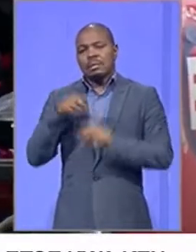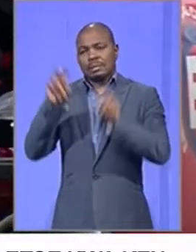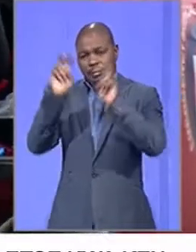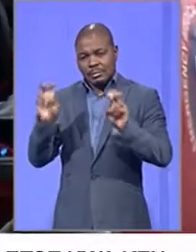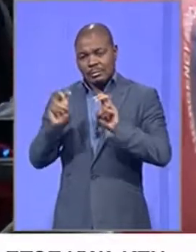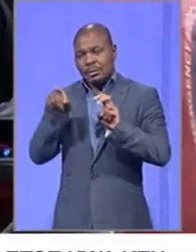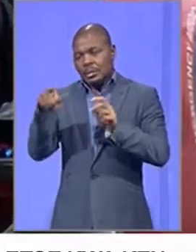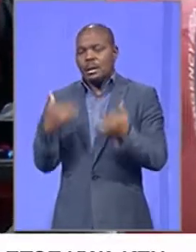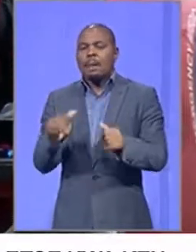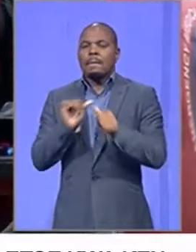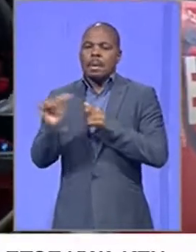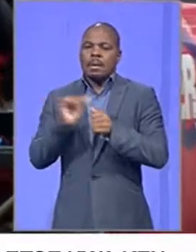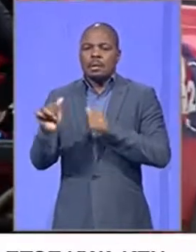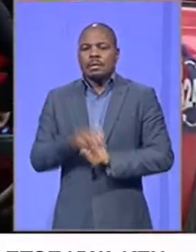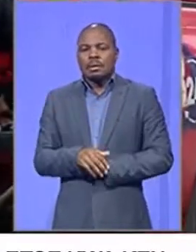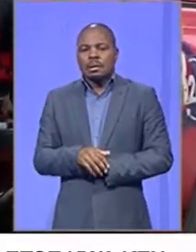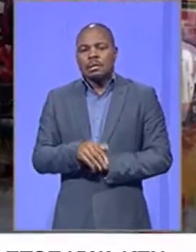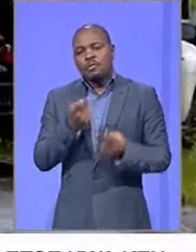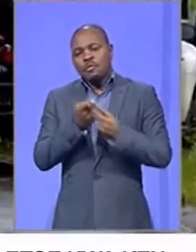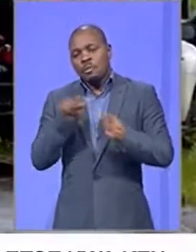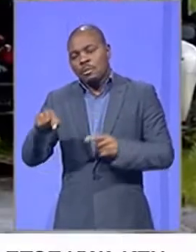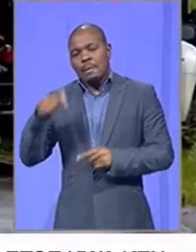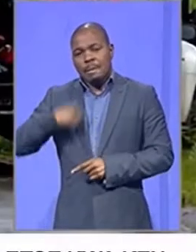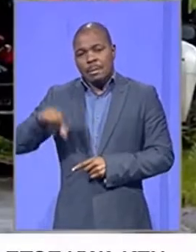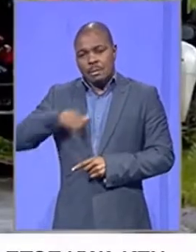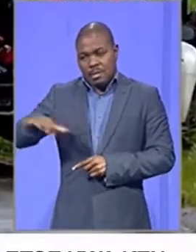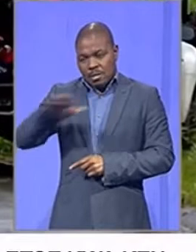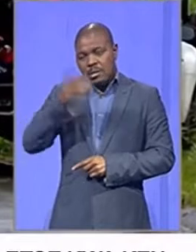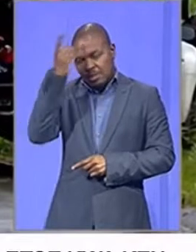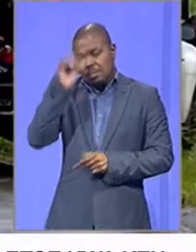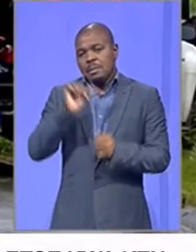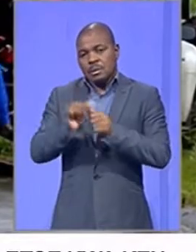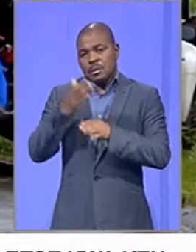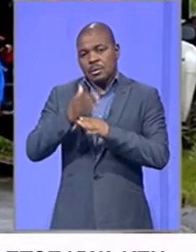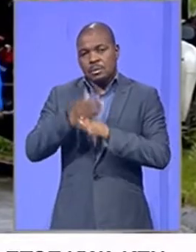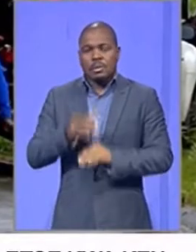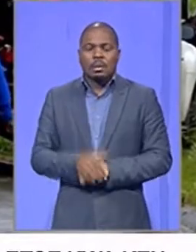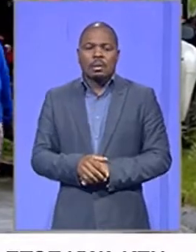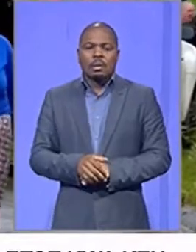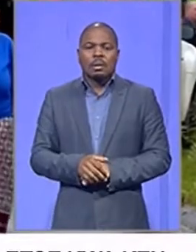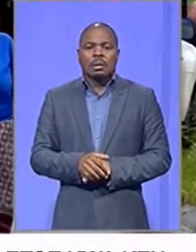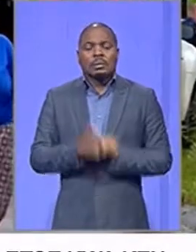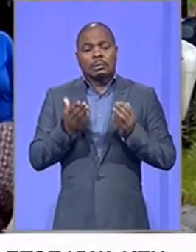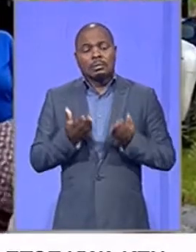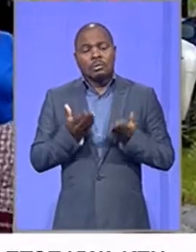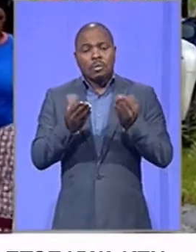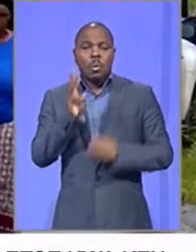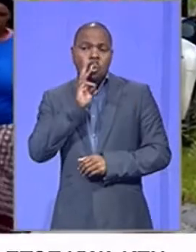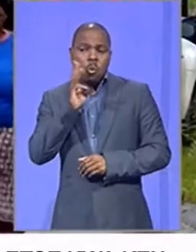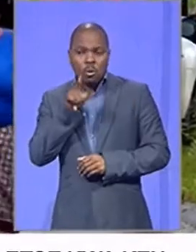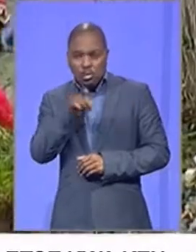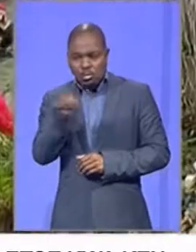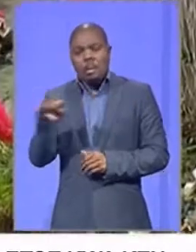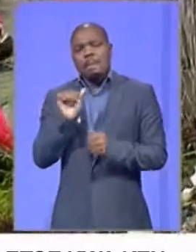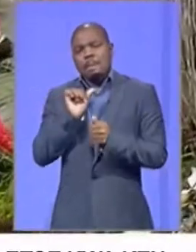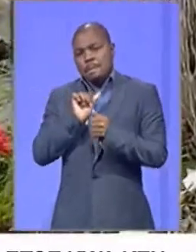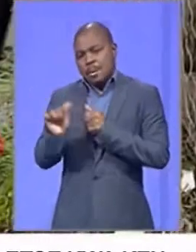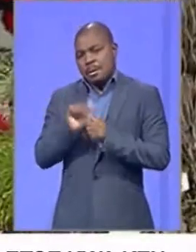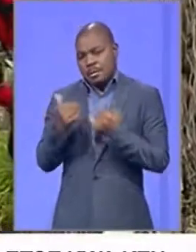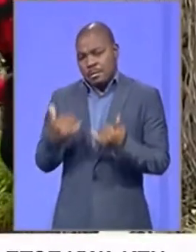dira sentle mo dikarolong dingwe tsa mmasepala mogolo wa eThekwini. Le mororo thebolelo ya metsi le ona e siame mo dikarolong